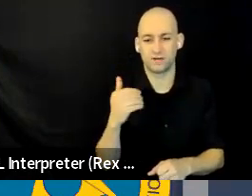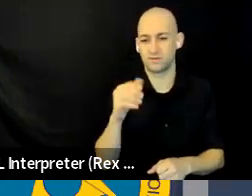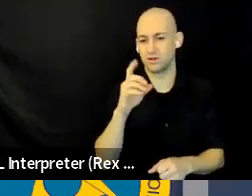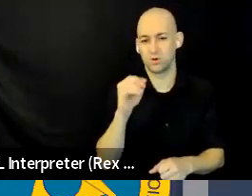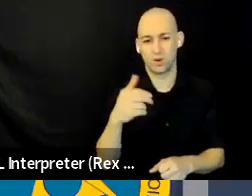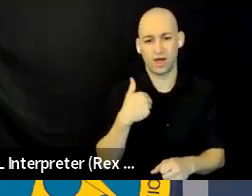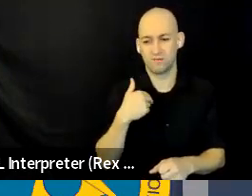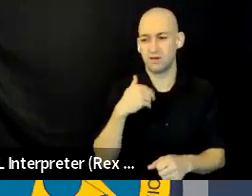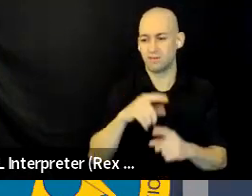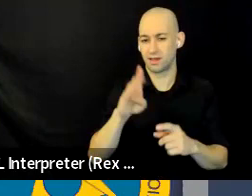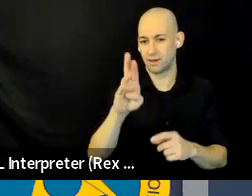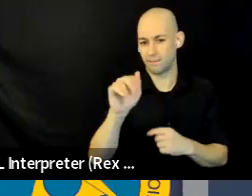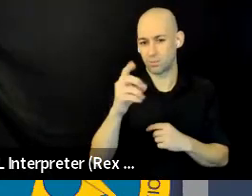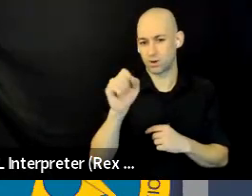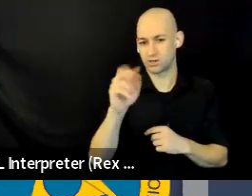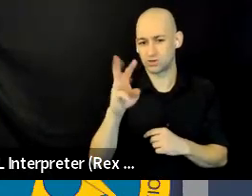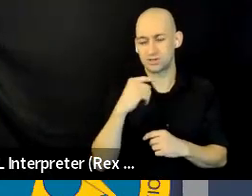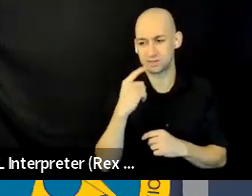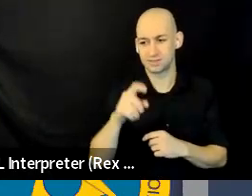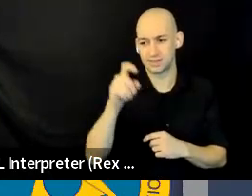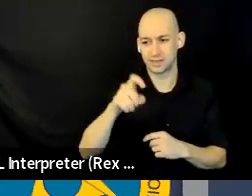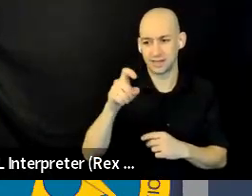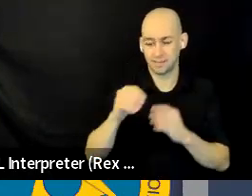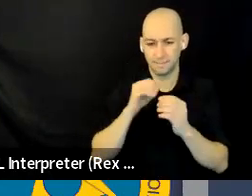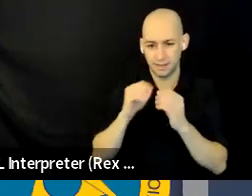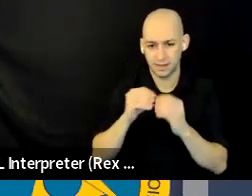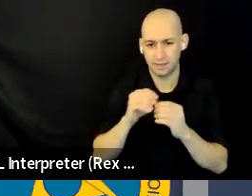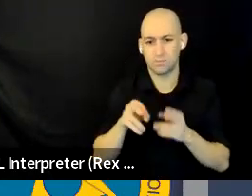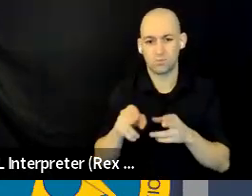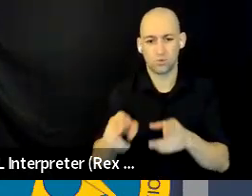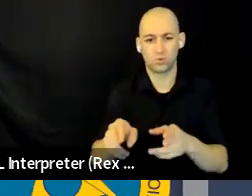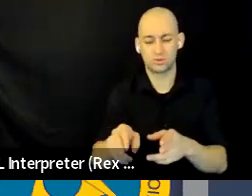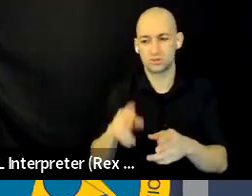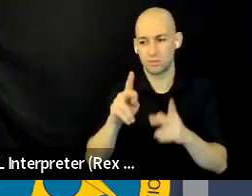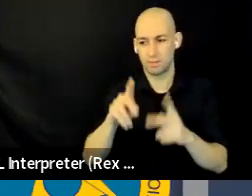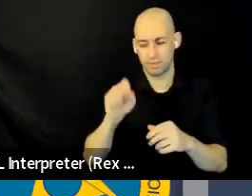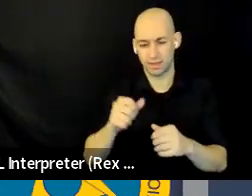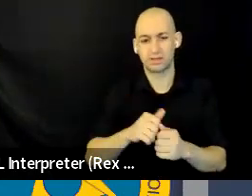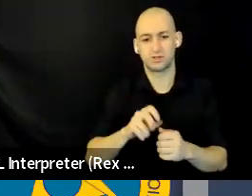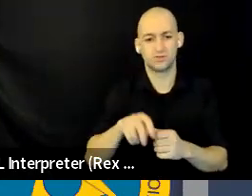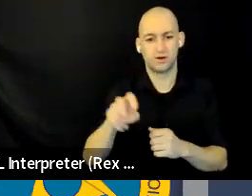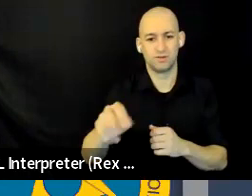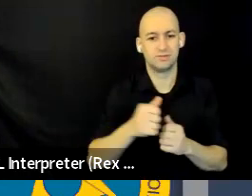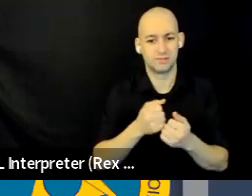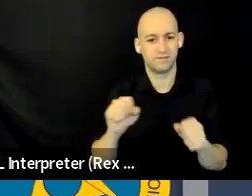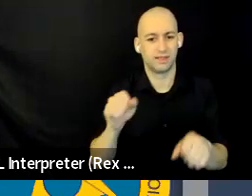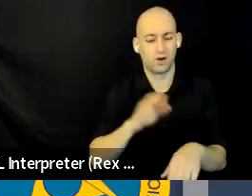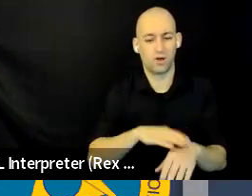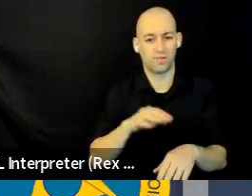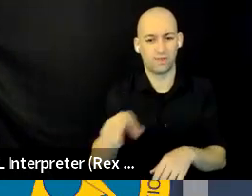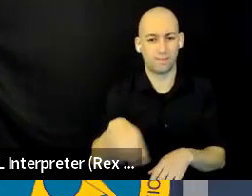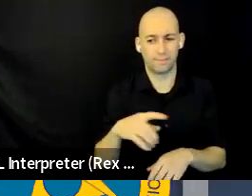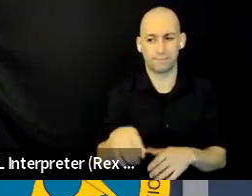Commissioner Bradshaw was saying, needing to maintain roads so that people can travel safely on them. And I'm